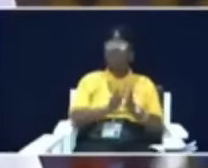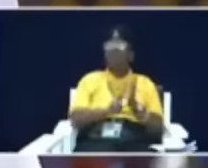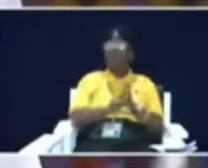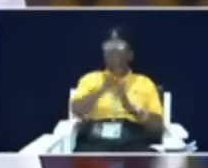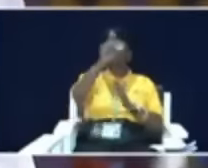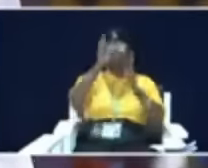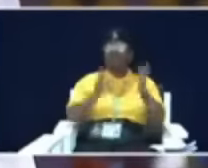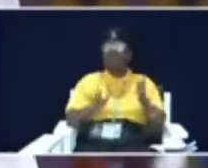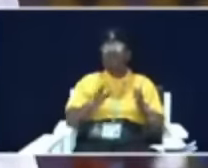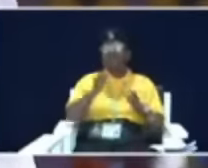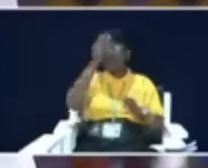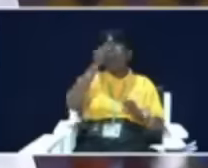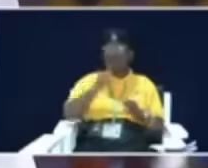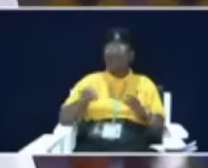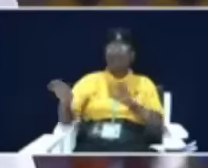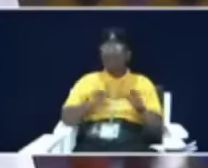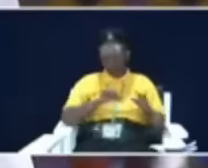Why am I telling this story?